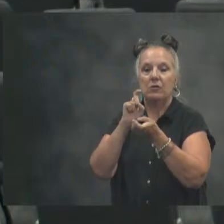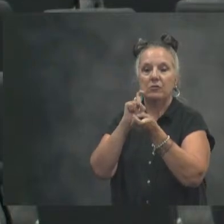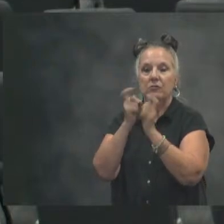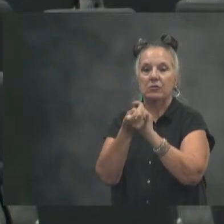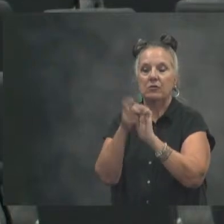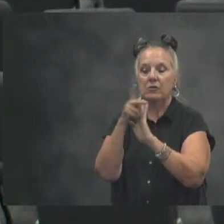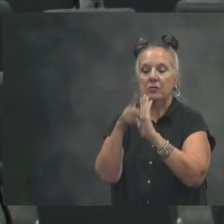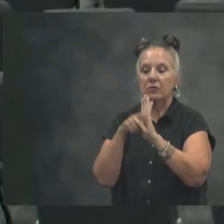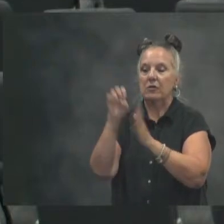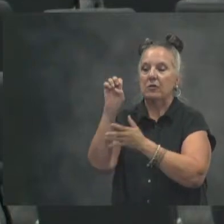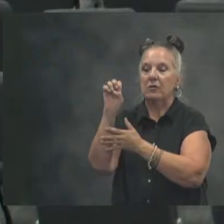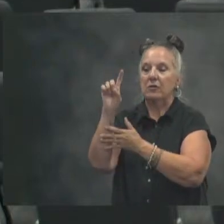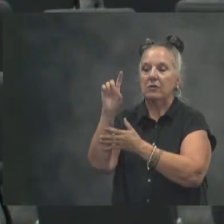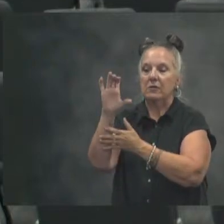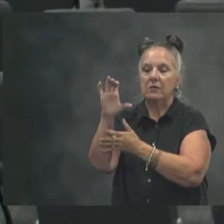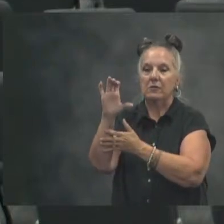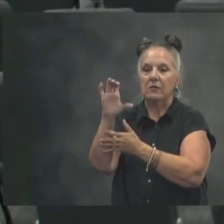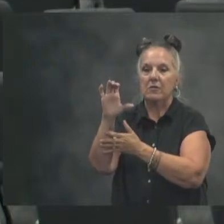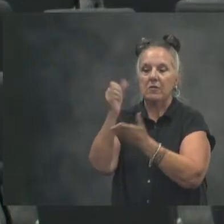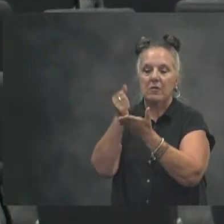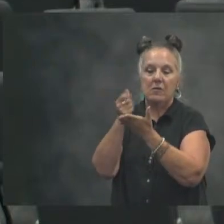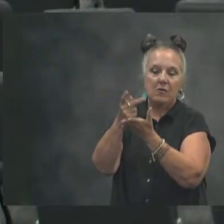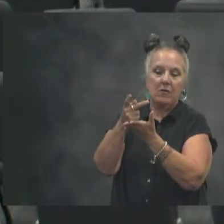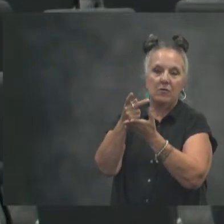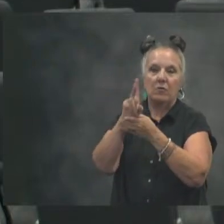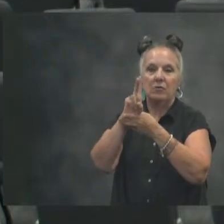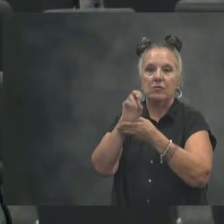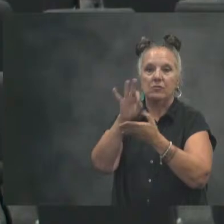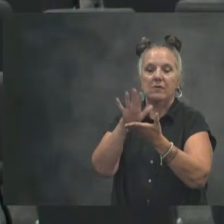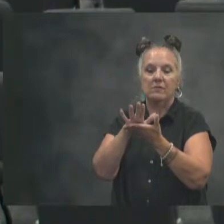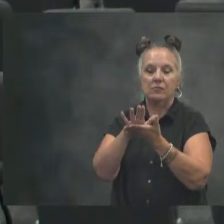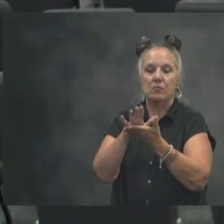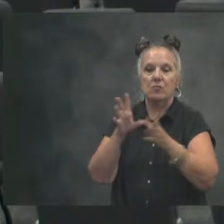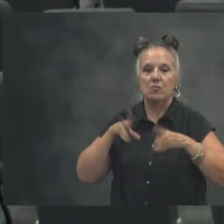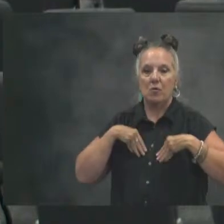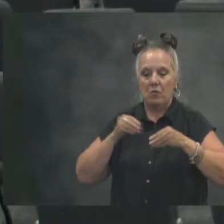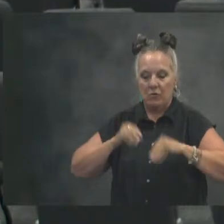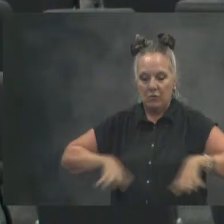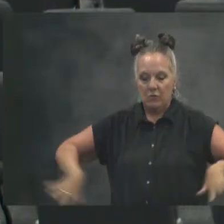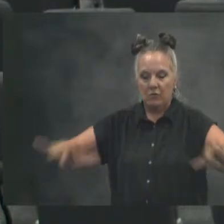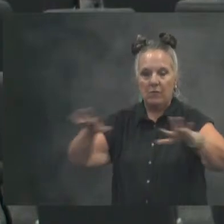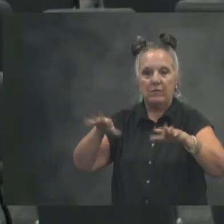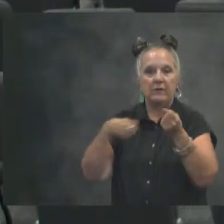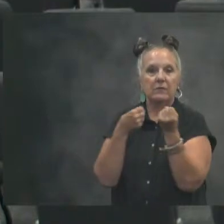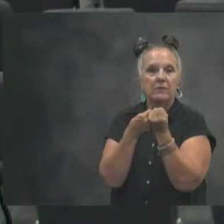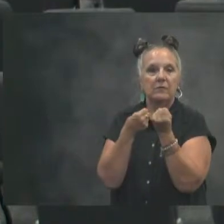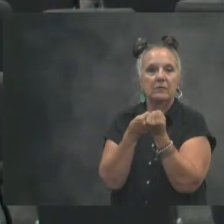policy EDC entitled Authorized Use of School-Owned Property. All those in favor?